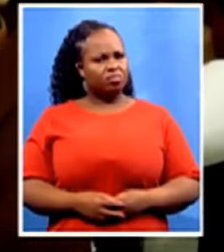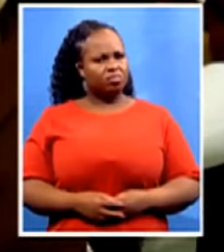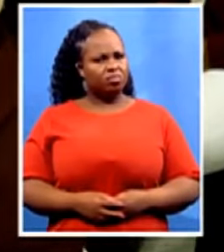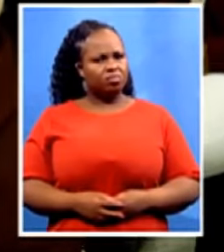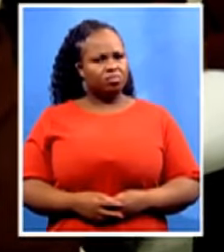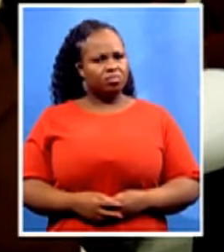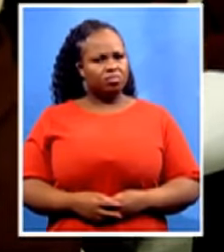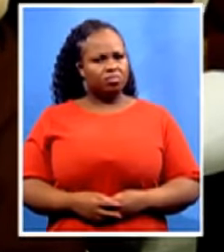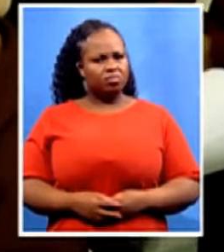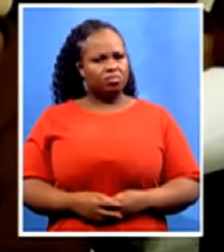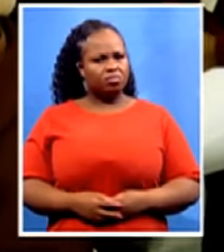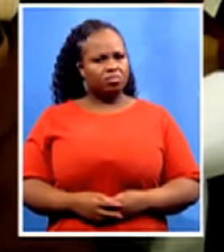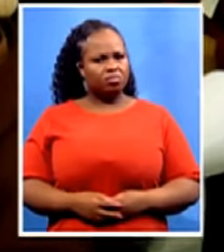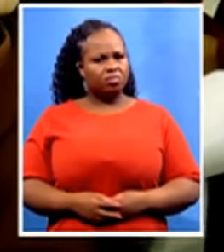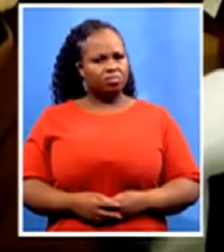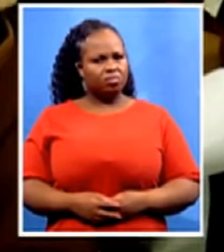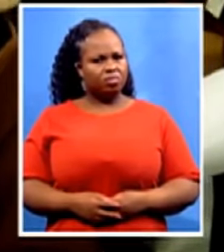Has a nurse come to speak to you?